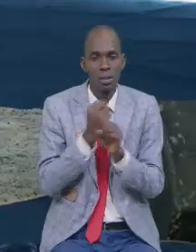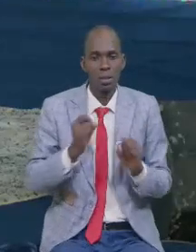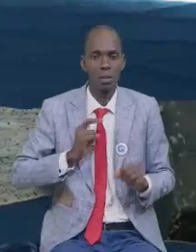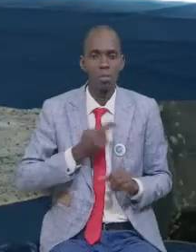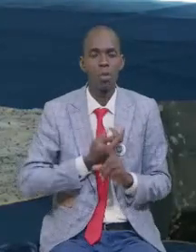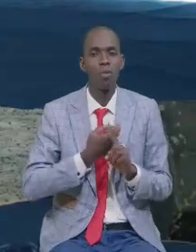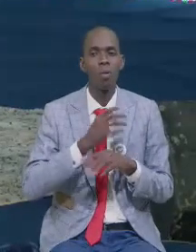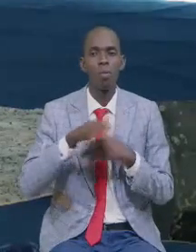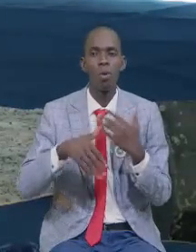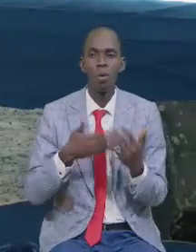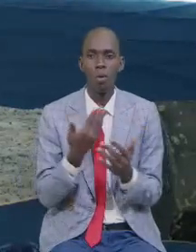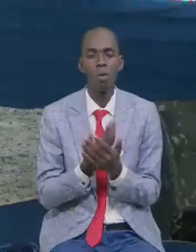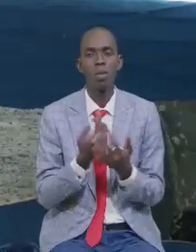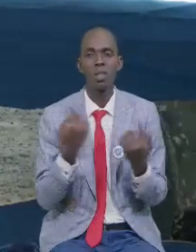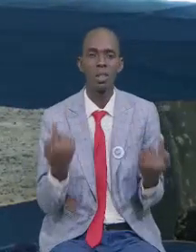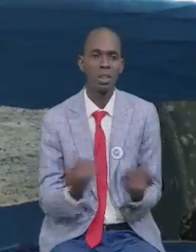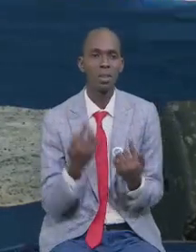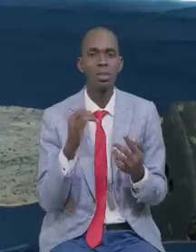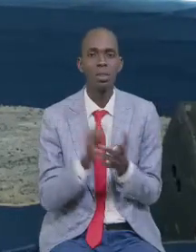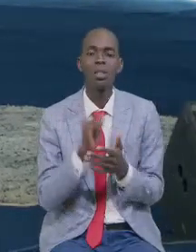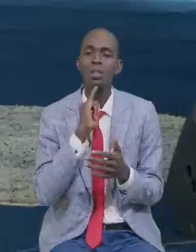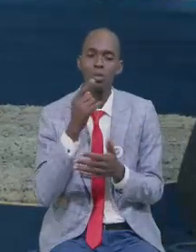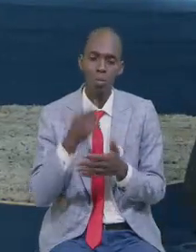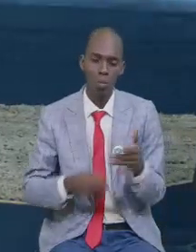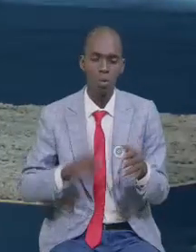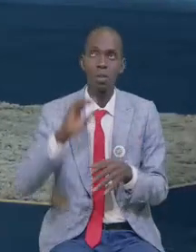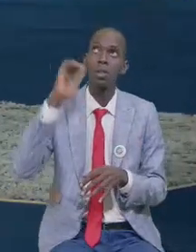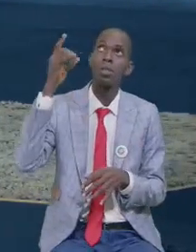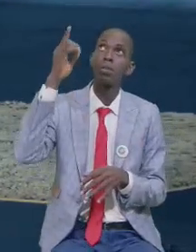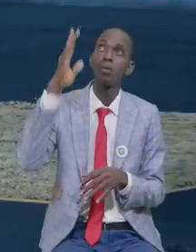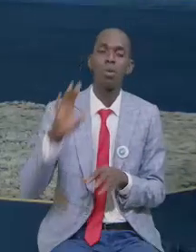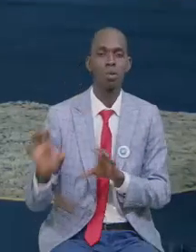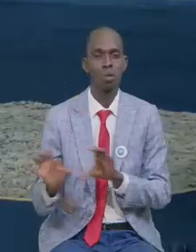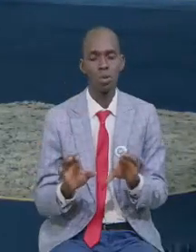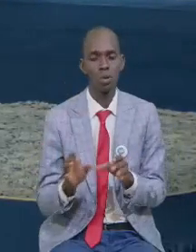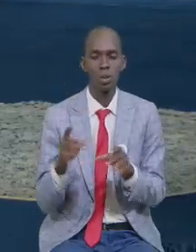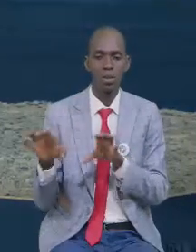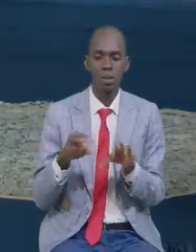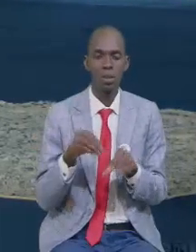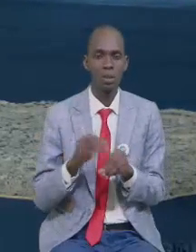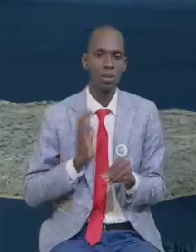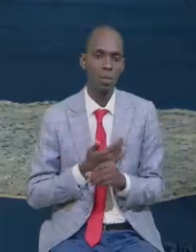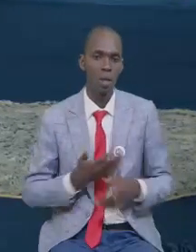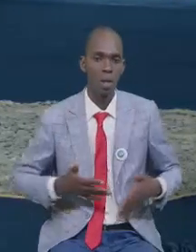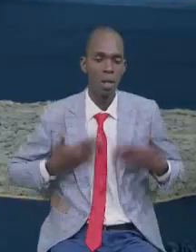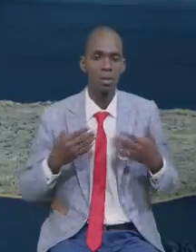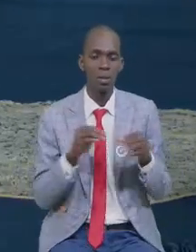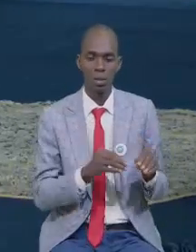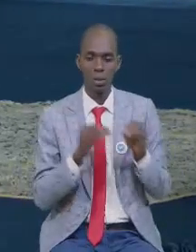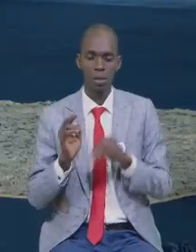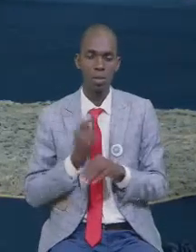all iniquity. That's what the grace of God does. It comes into our lives and redeems us and sets us free from